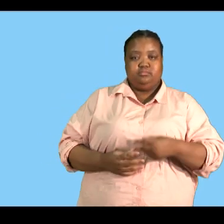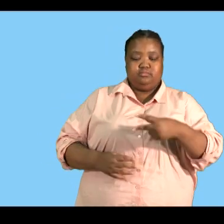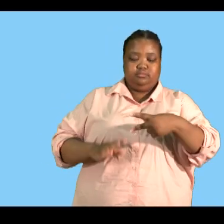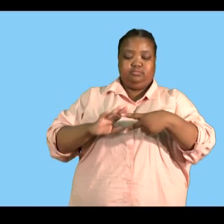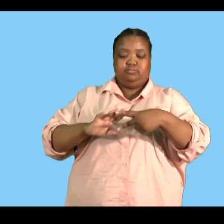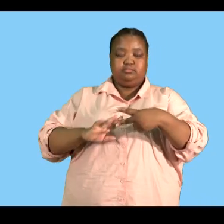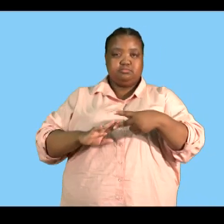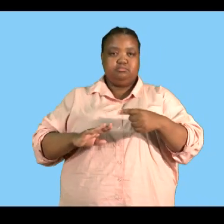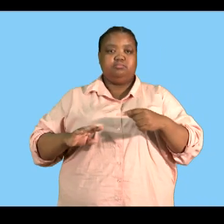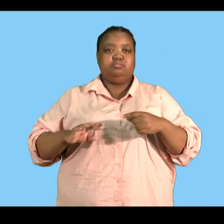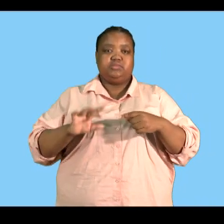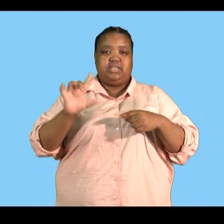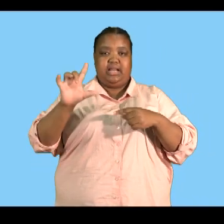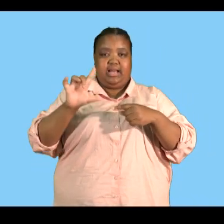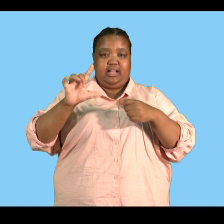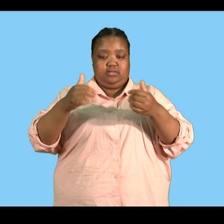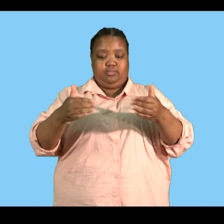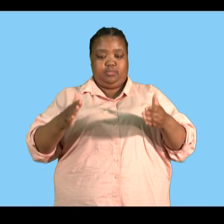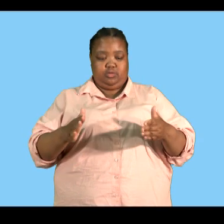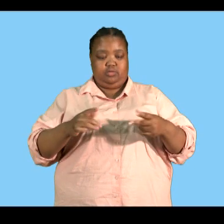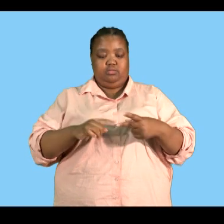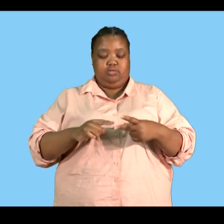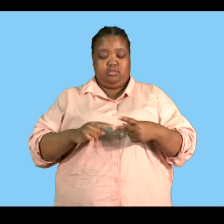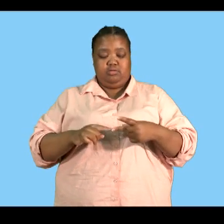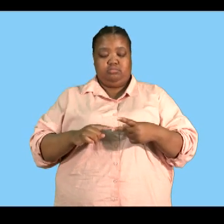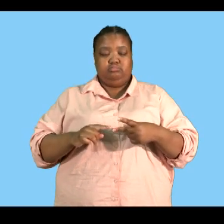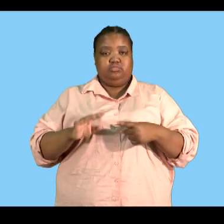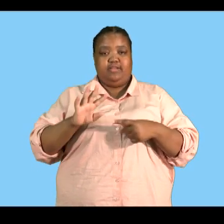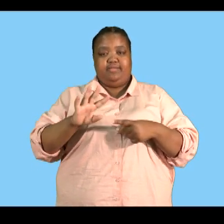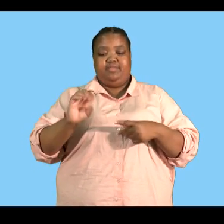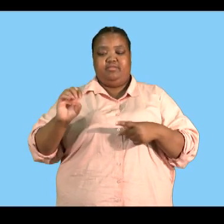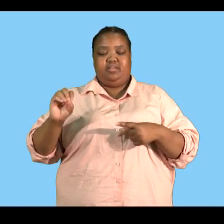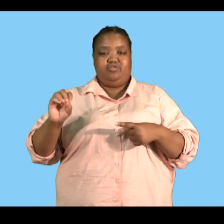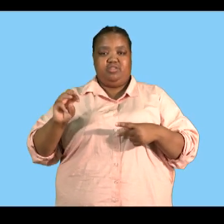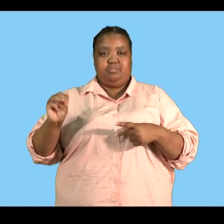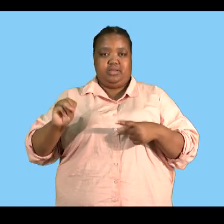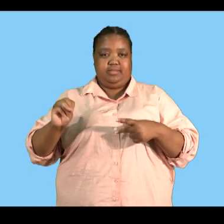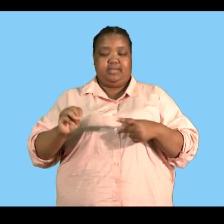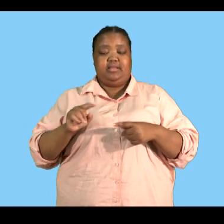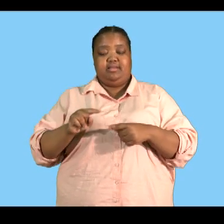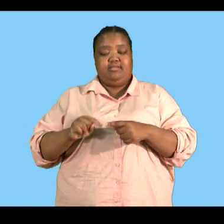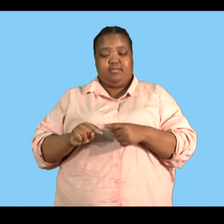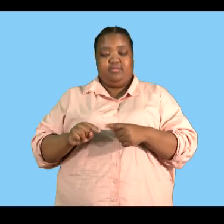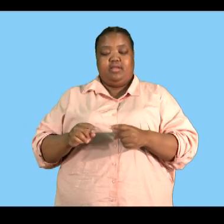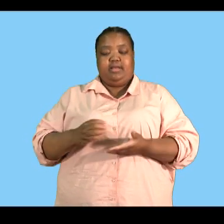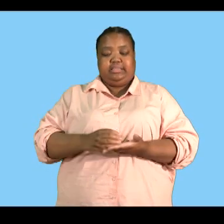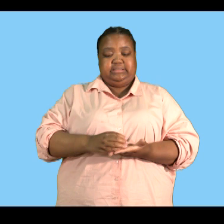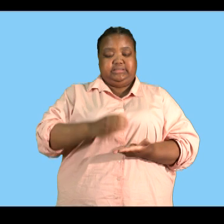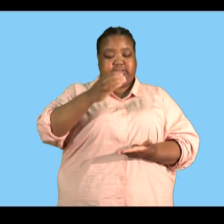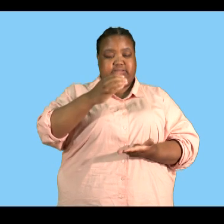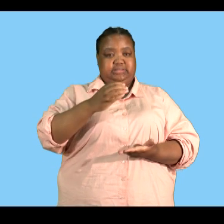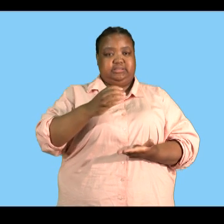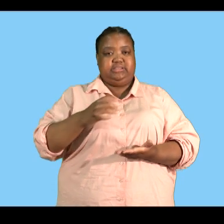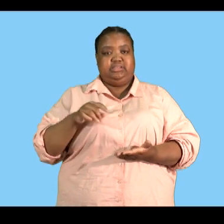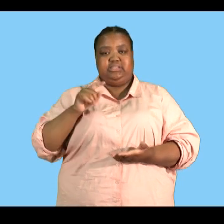two dimensions, the length of a box would be 500 millimeters divided by the length